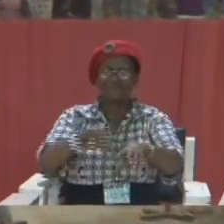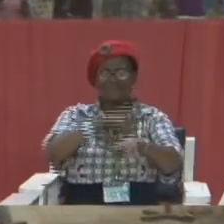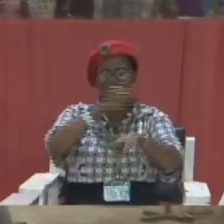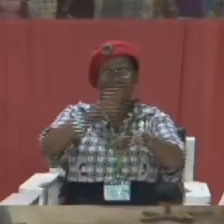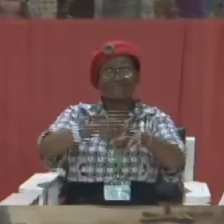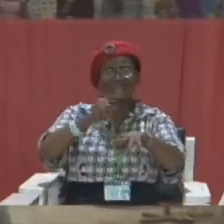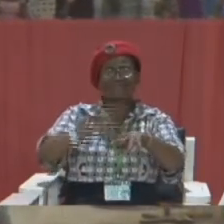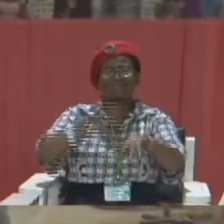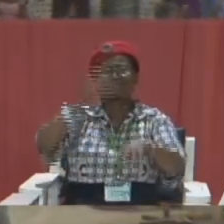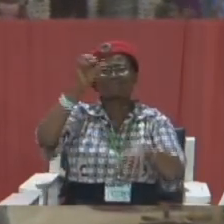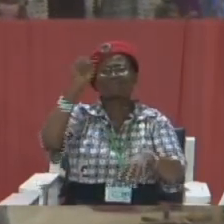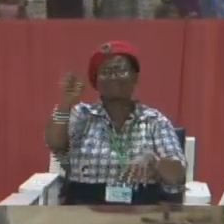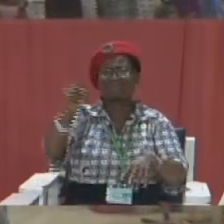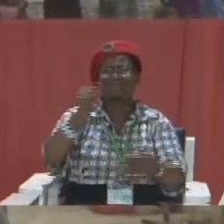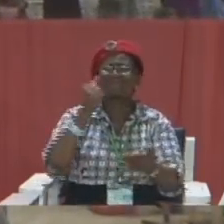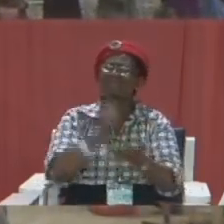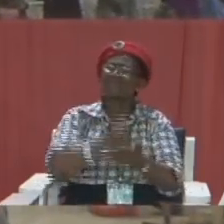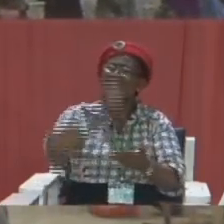Amen.